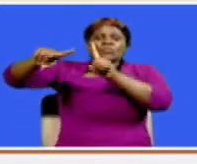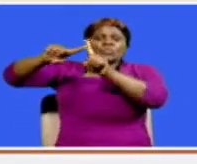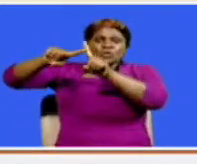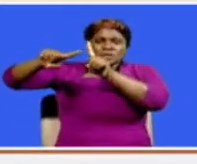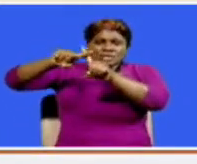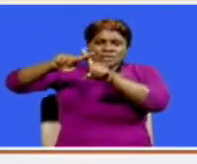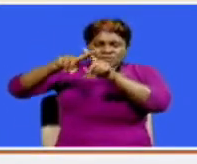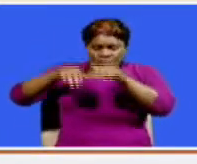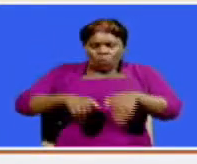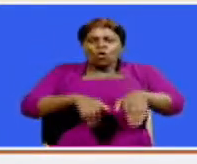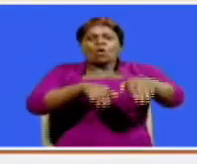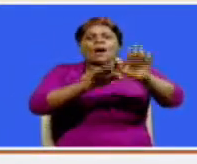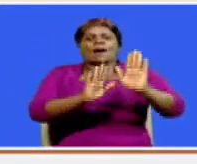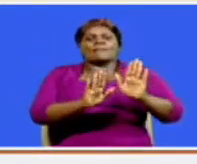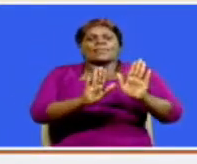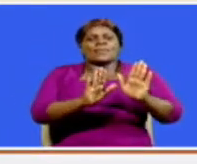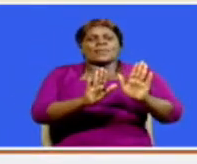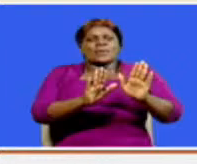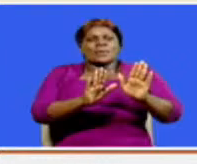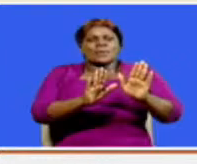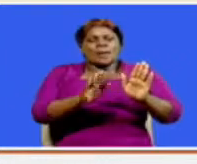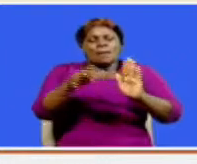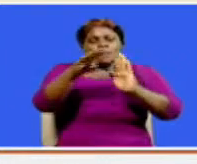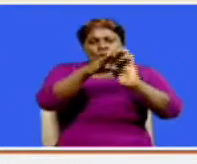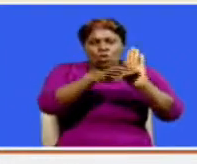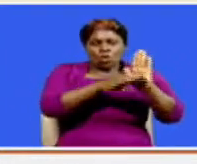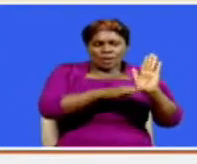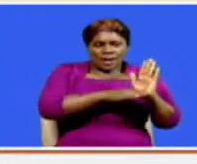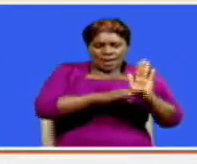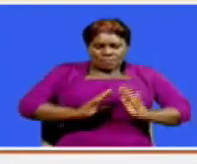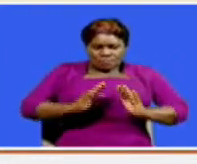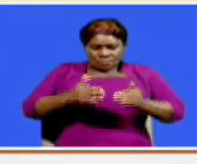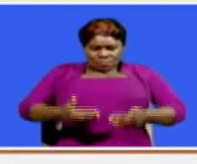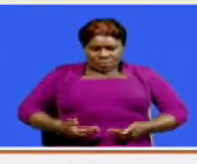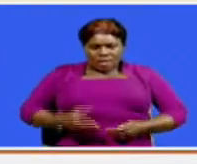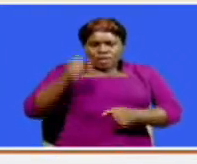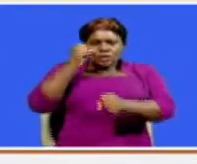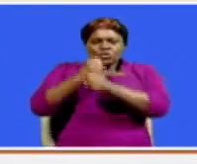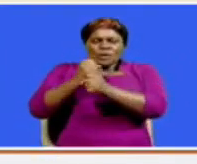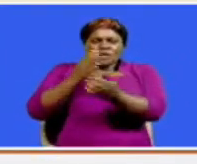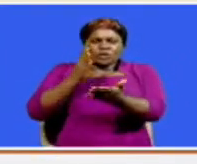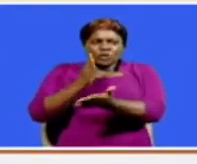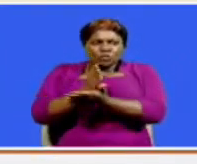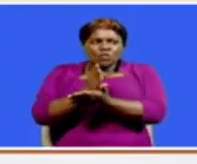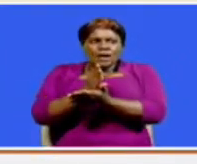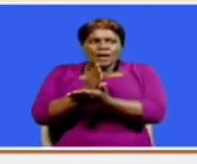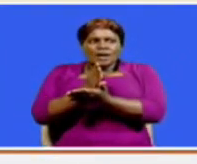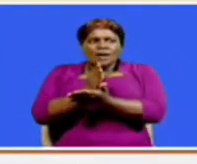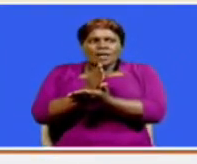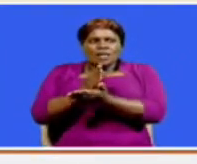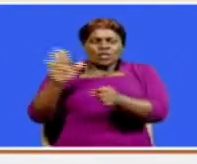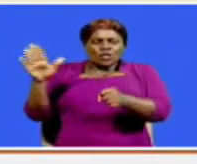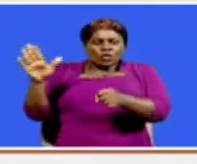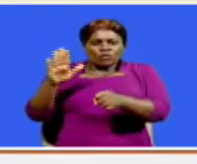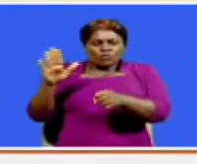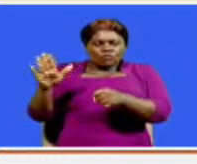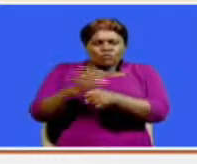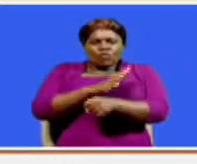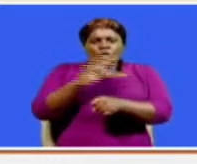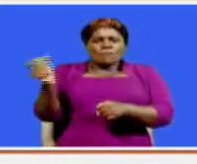positive, we then follow them up in the PMTCT program, basically just ensuring that we walk them through the journey